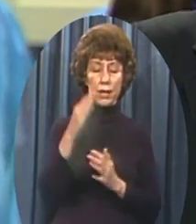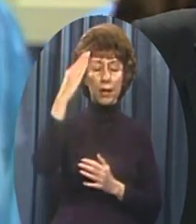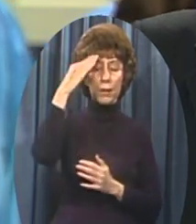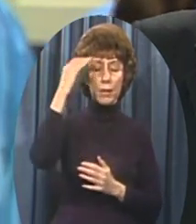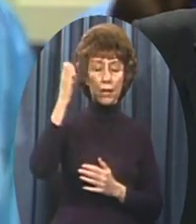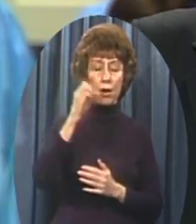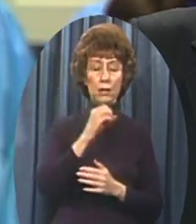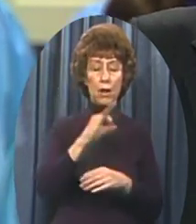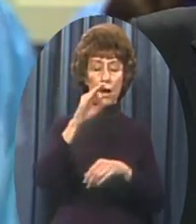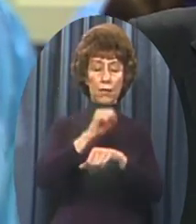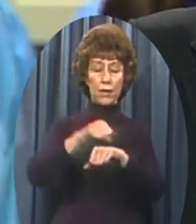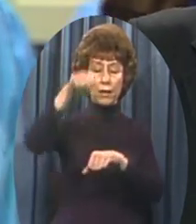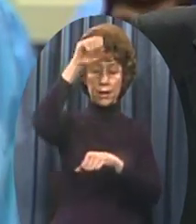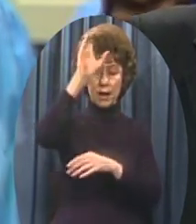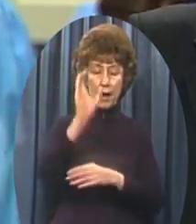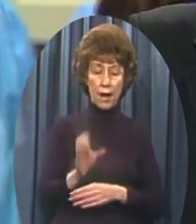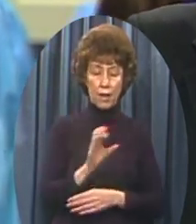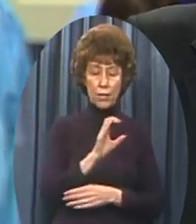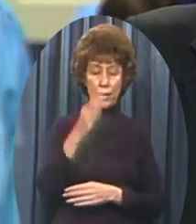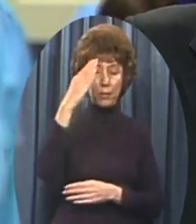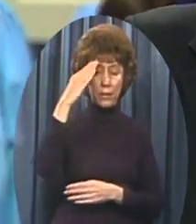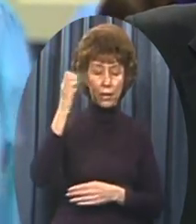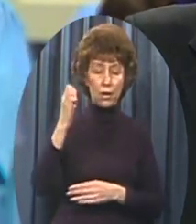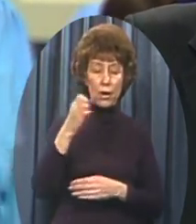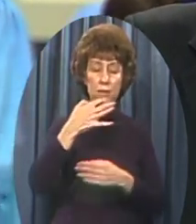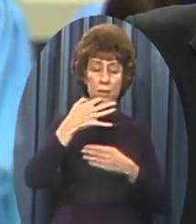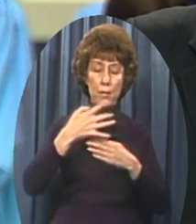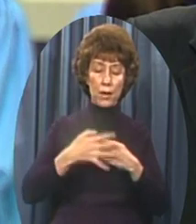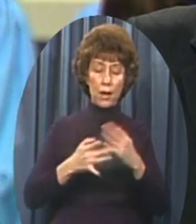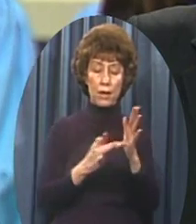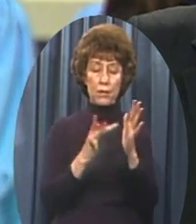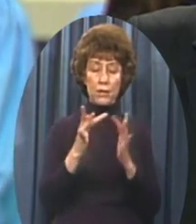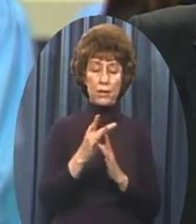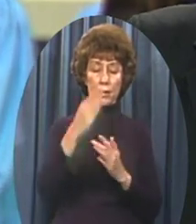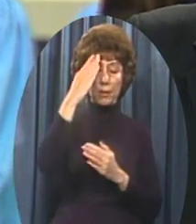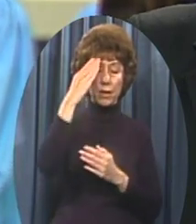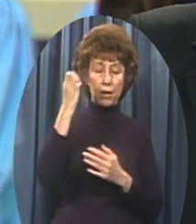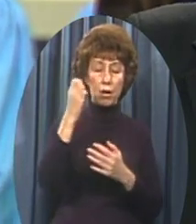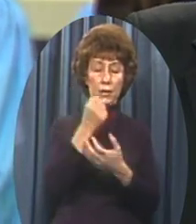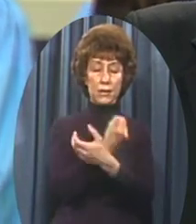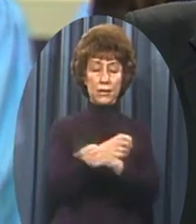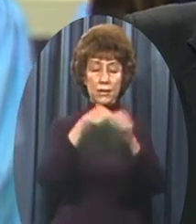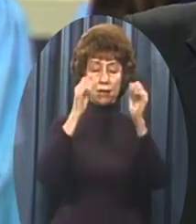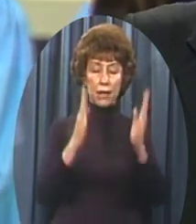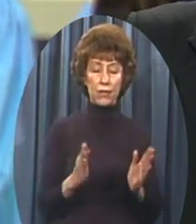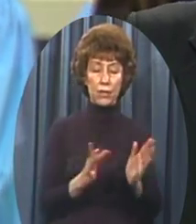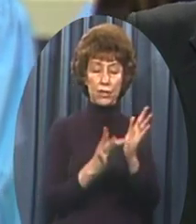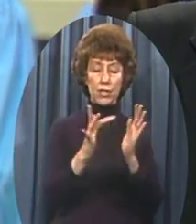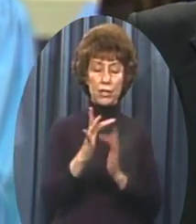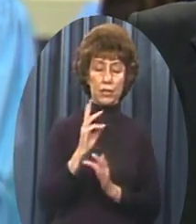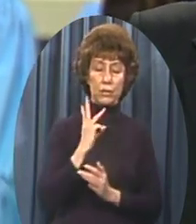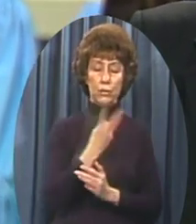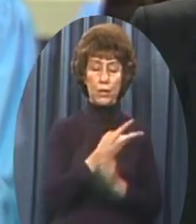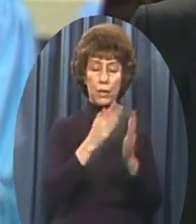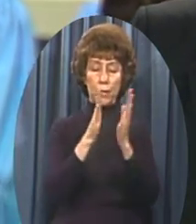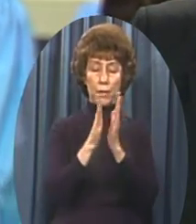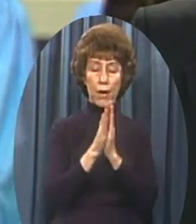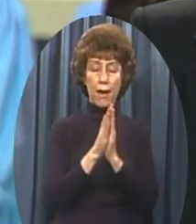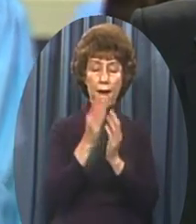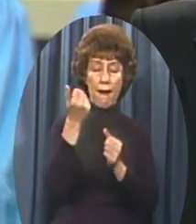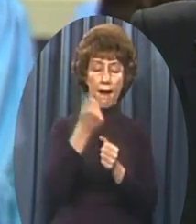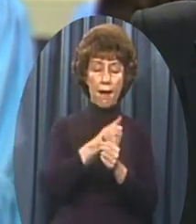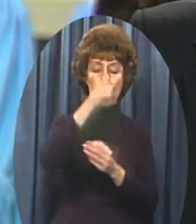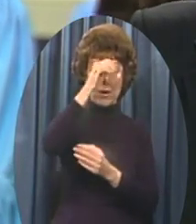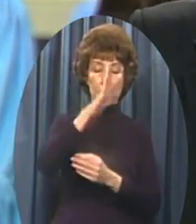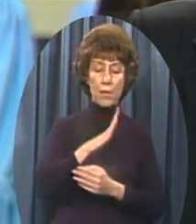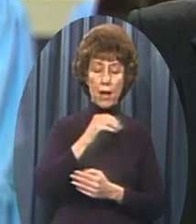because of Calvary, because of the shed blood, because of our Savior, we pray that every man, woman, boy, girl